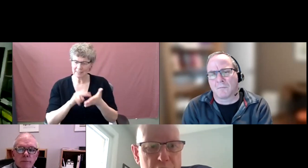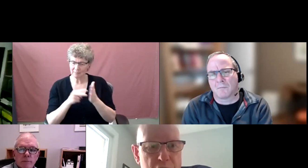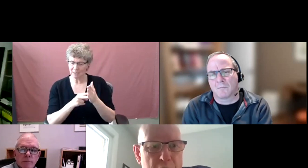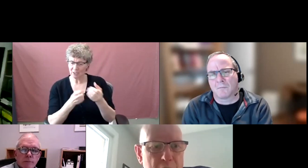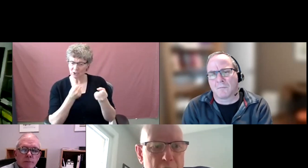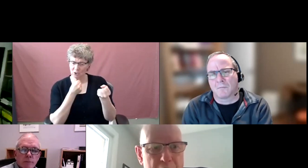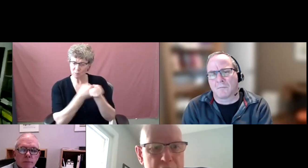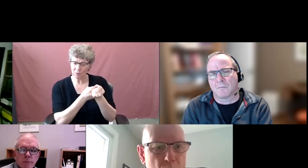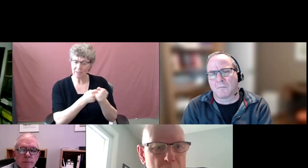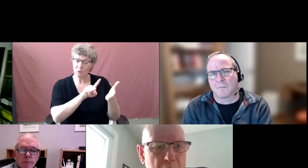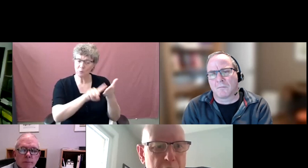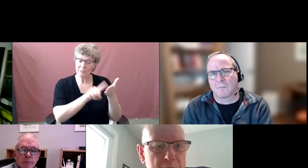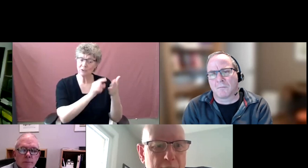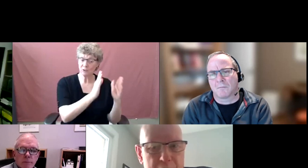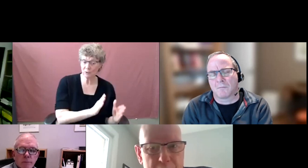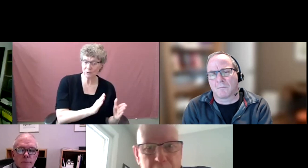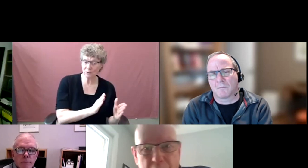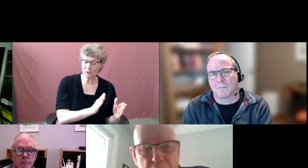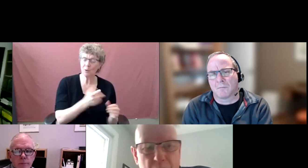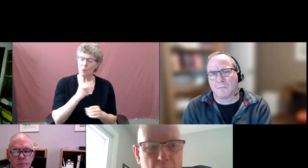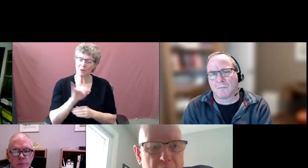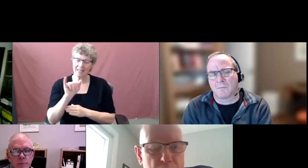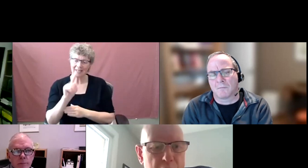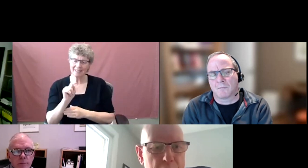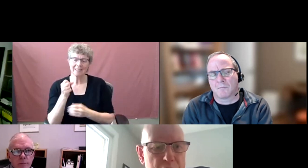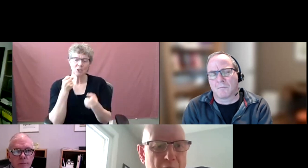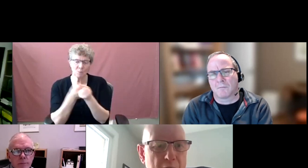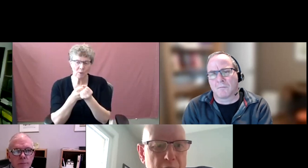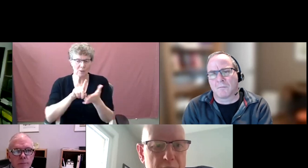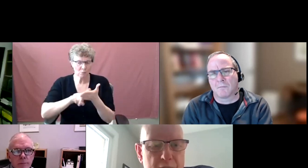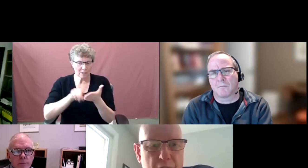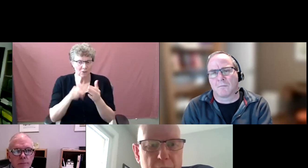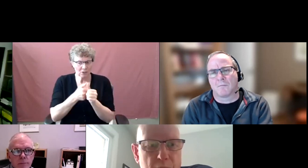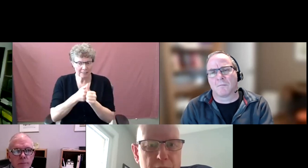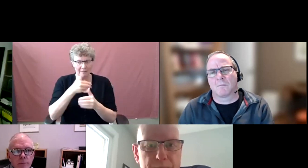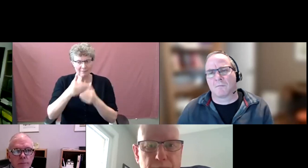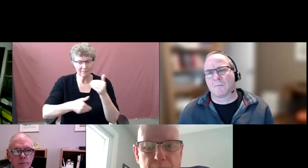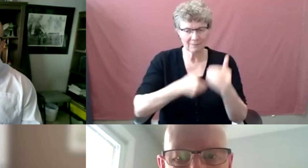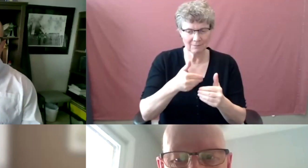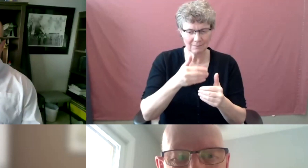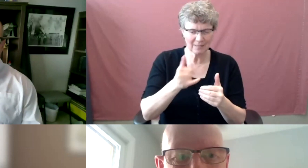research? And that isn't always clear. And, and that's something that we have to really understand and get, get to grips with.